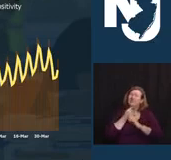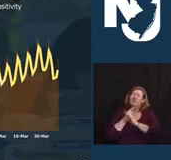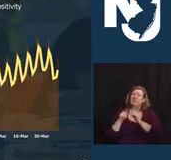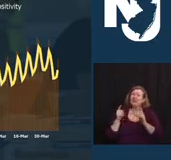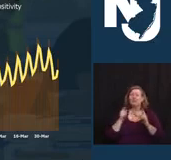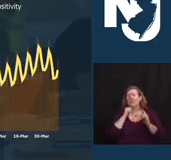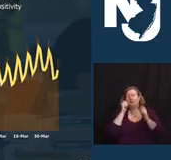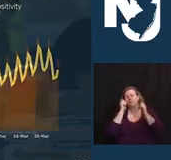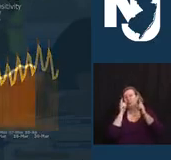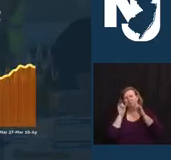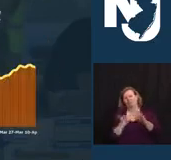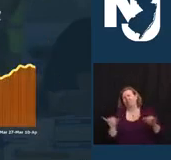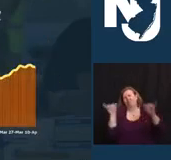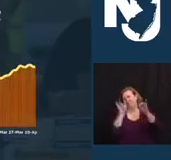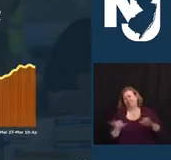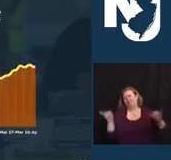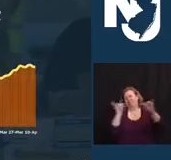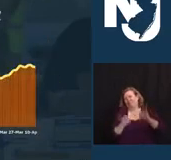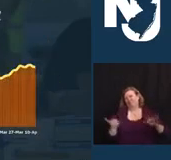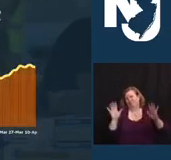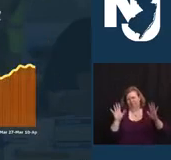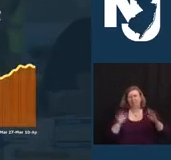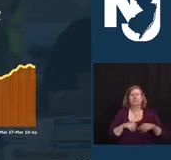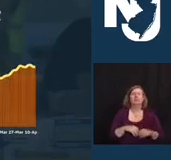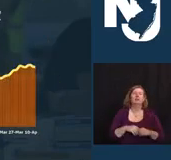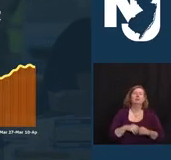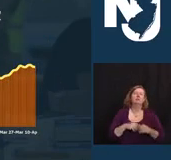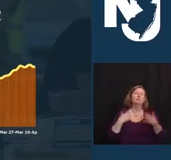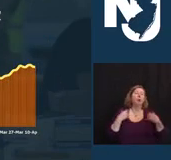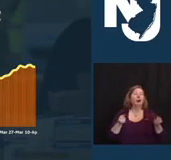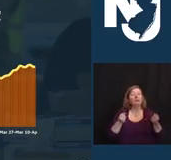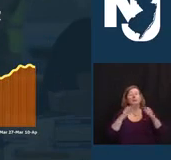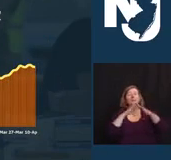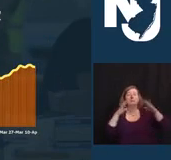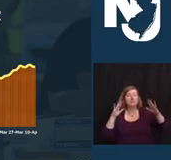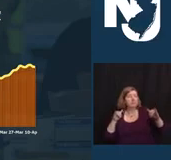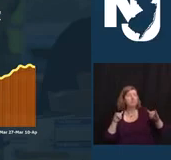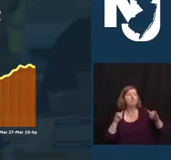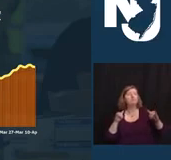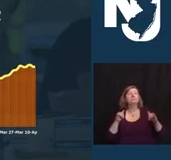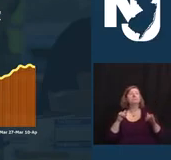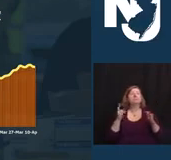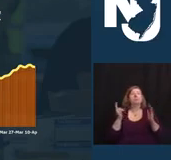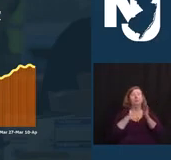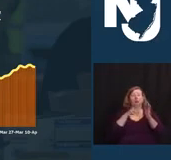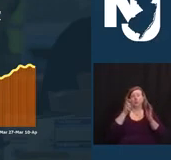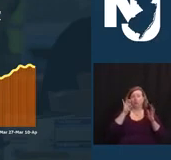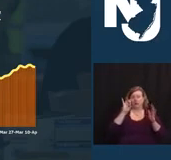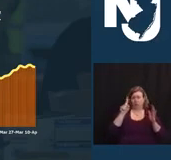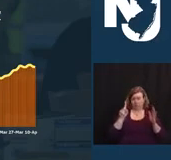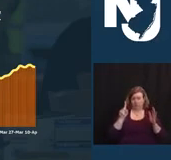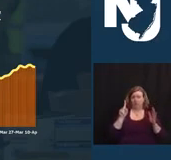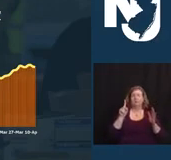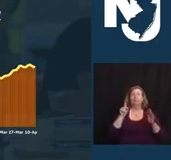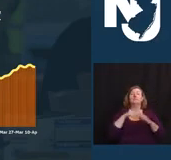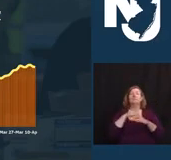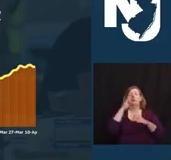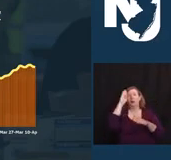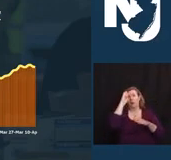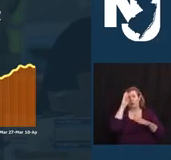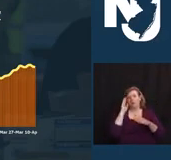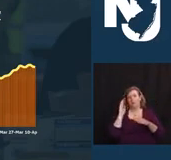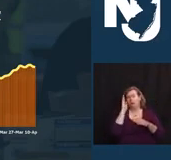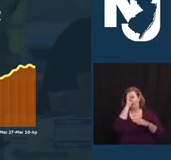surprising. Looking to our healthcare systems, last night there were a total of 2,281 patients being treated across our 71